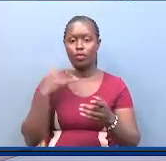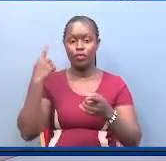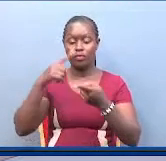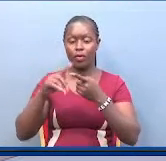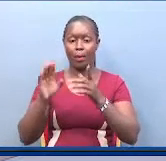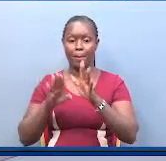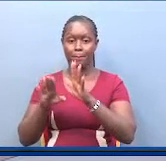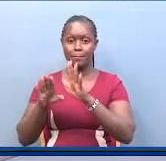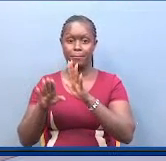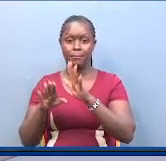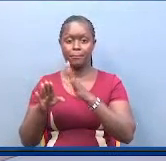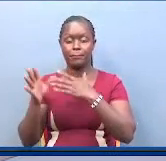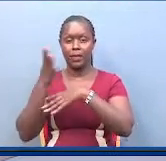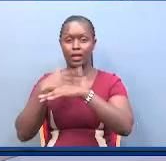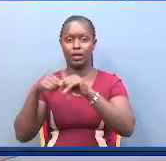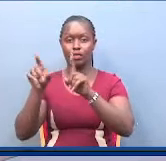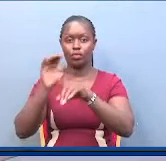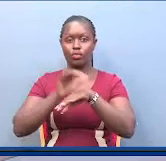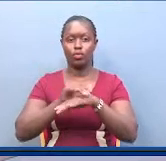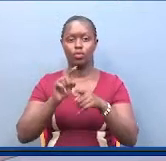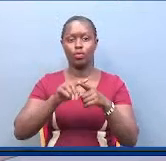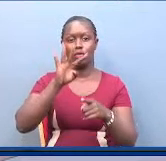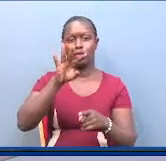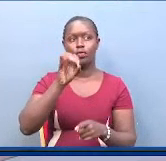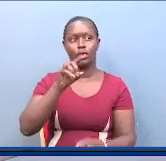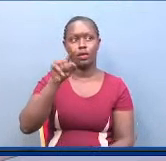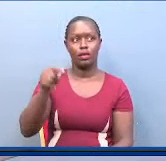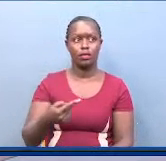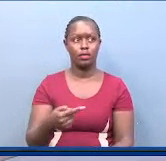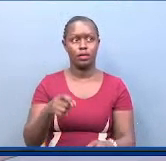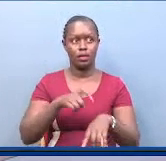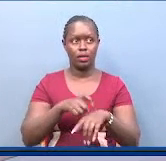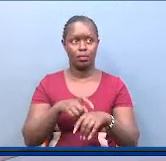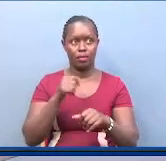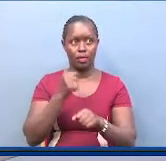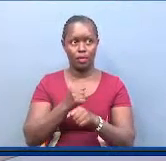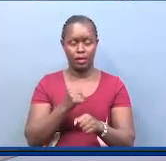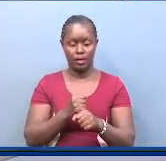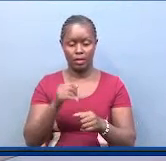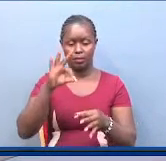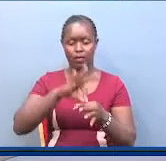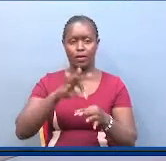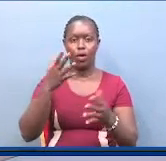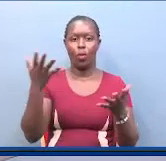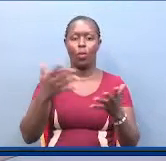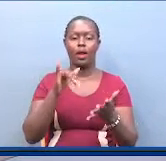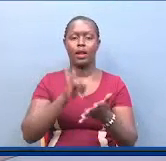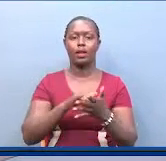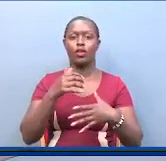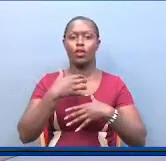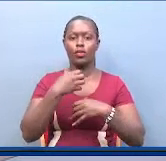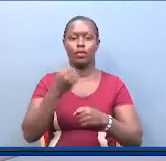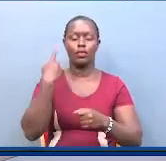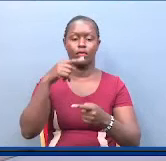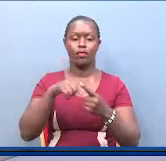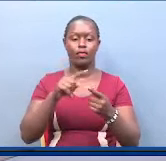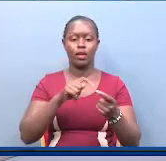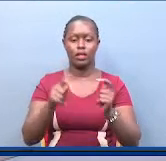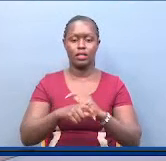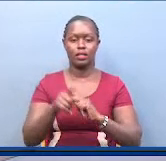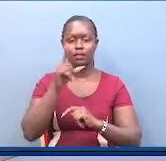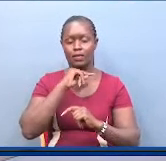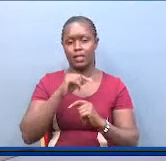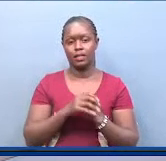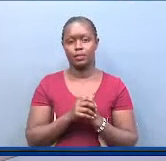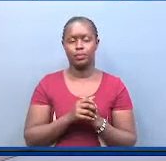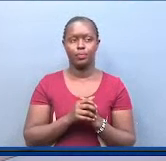And she got slightly more than 40,000 yes, the yes. last time she did vie. Mm-hmm. Where does the confidence of her tilting the race come from? You